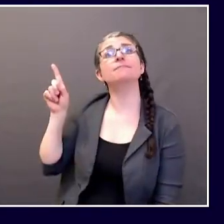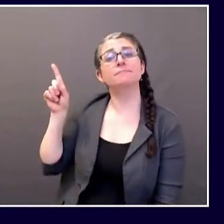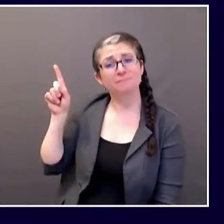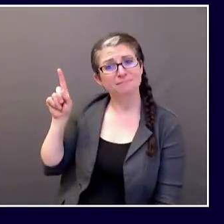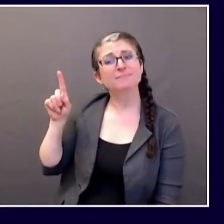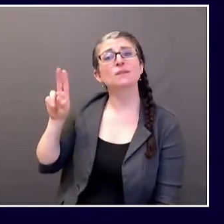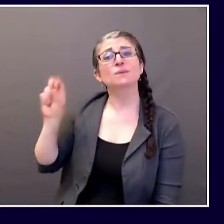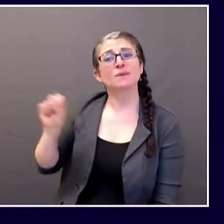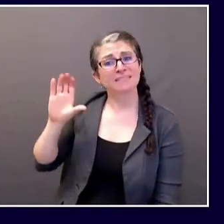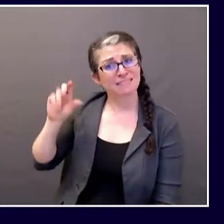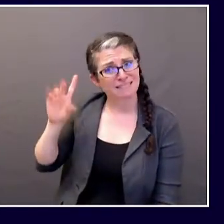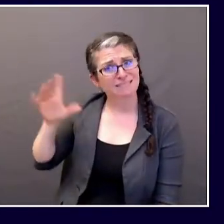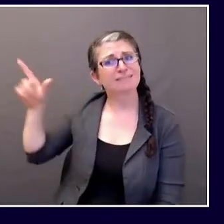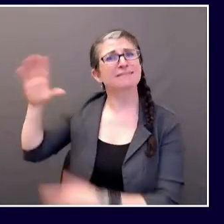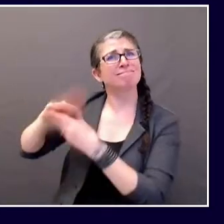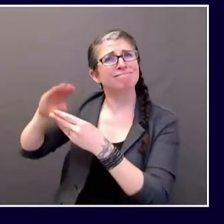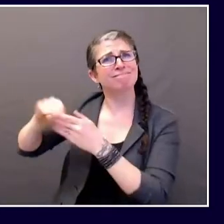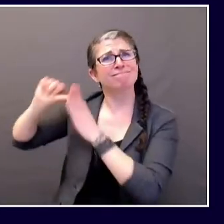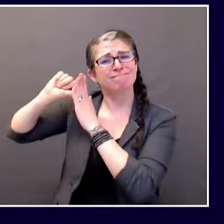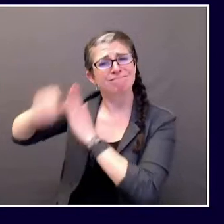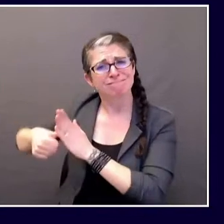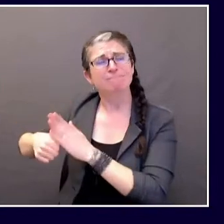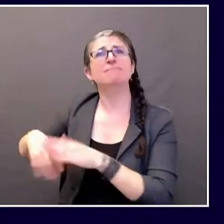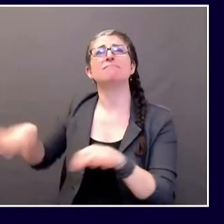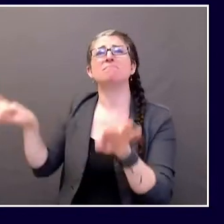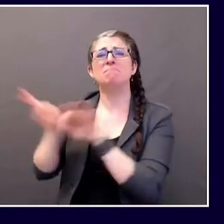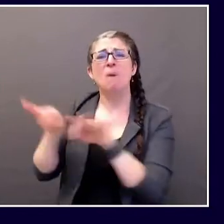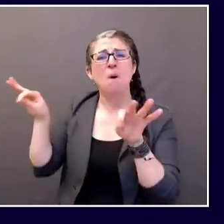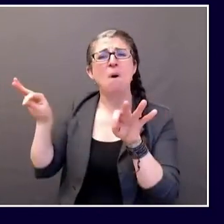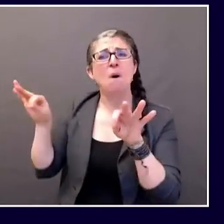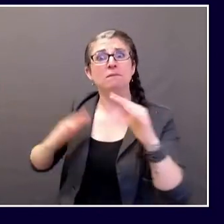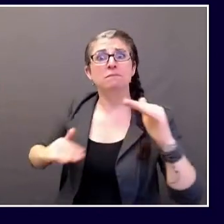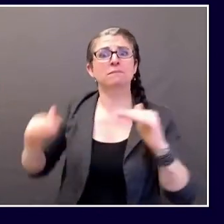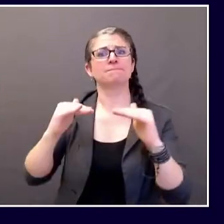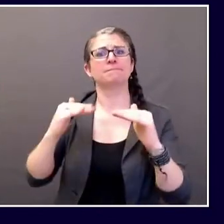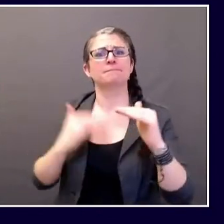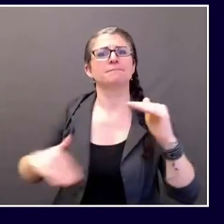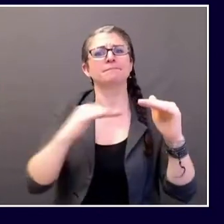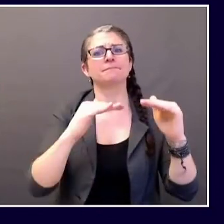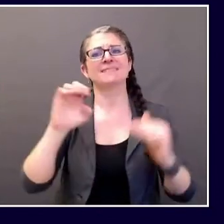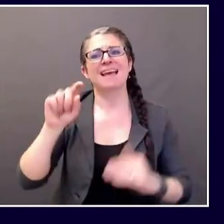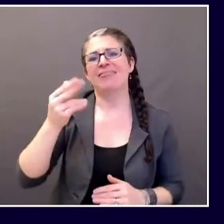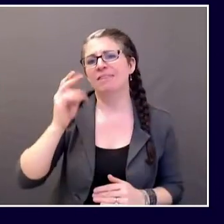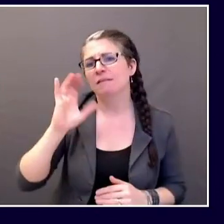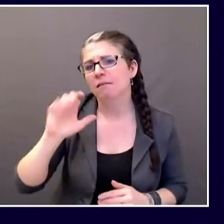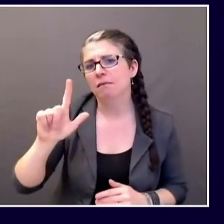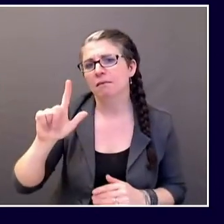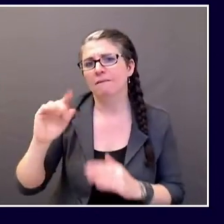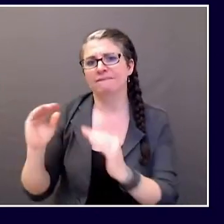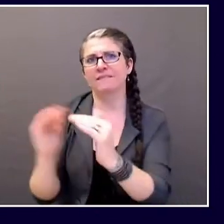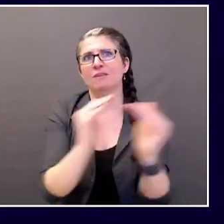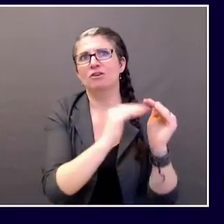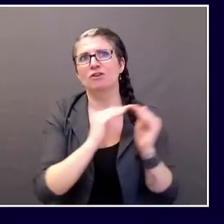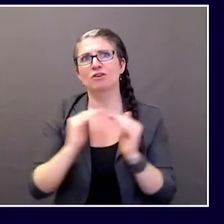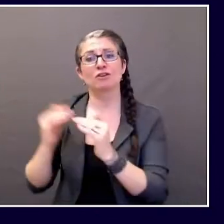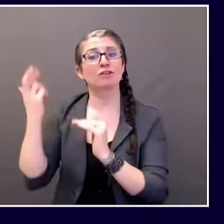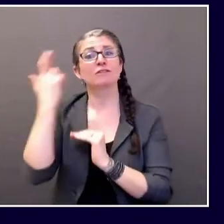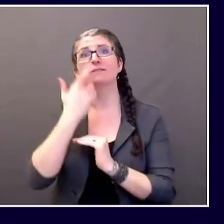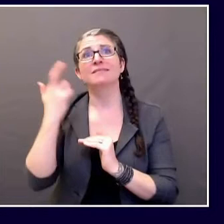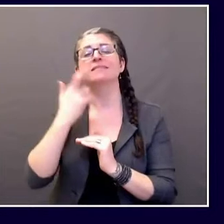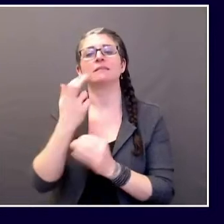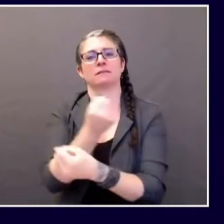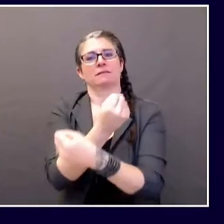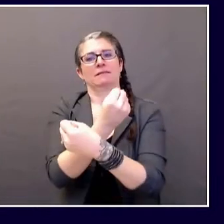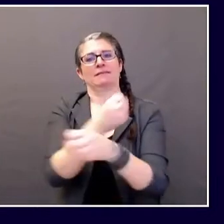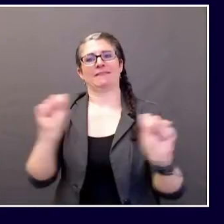for, the ethical reason why we are vaccinating, is to save as many lives as possible. And proceeding by